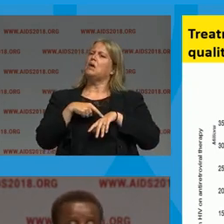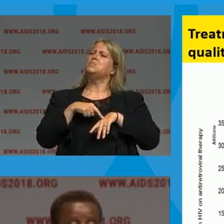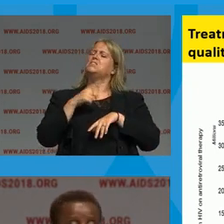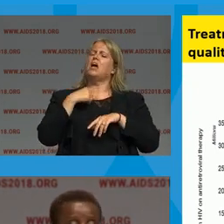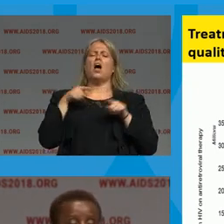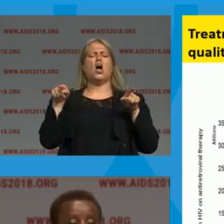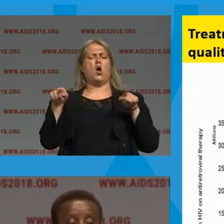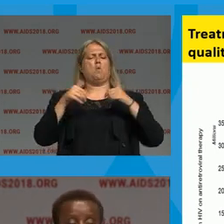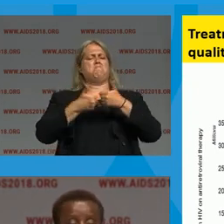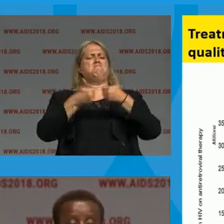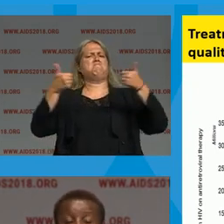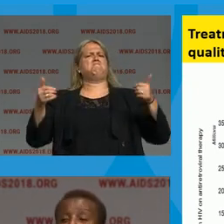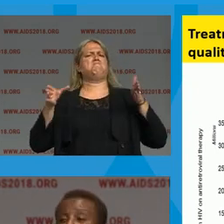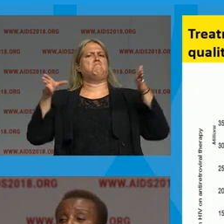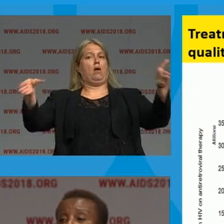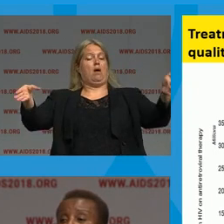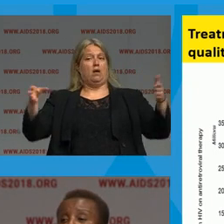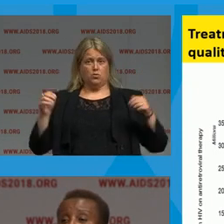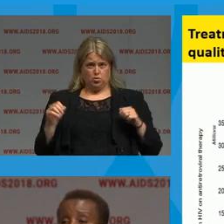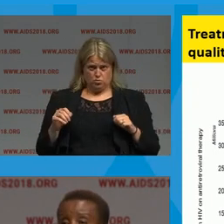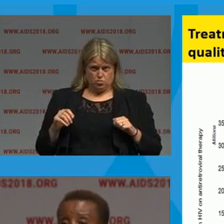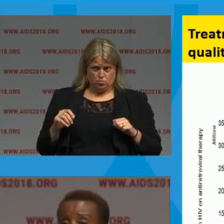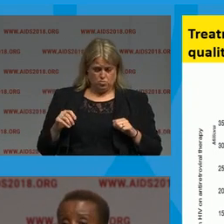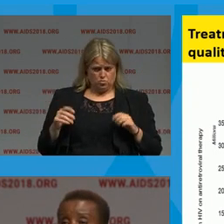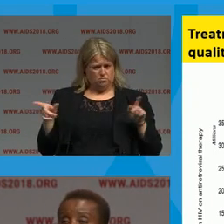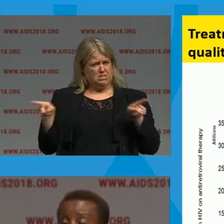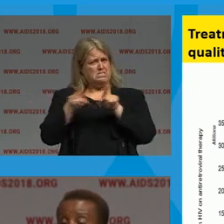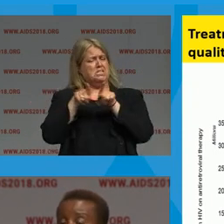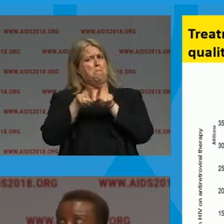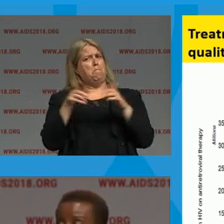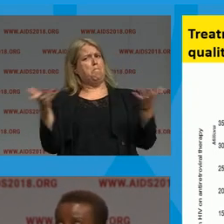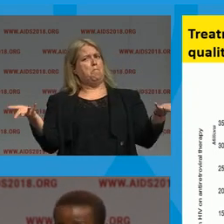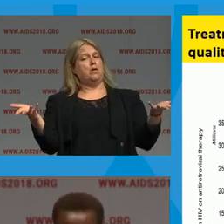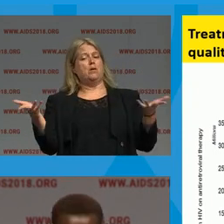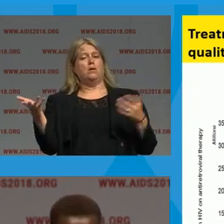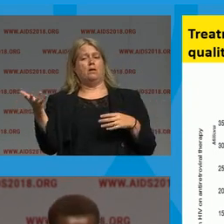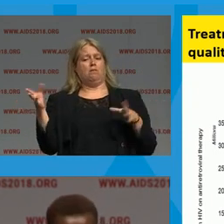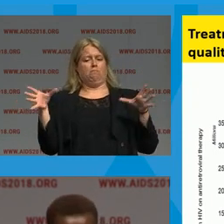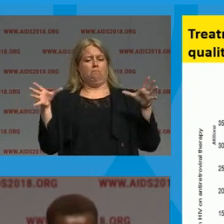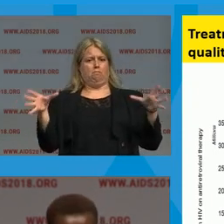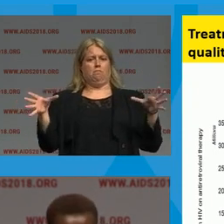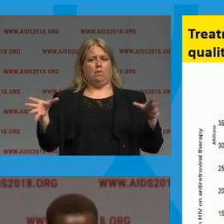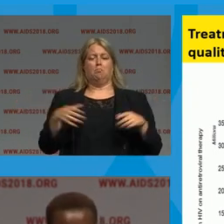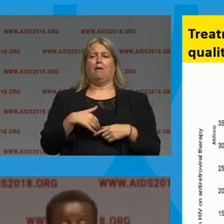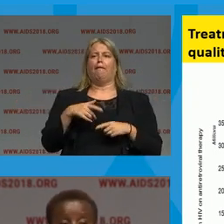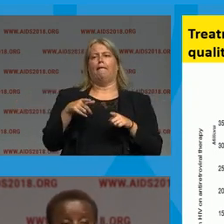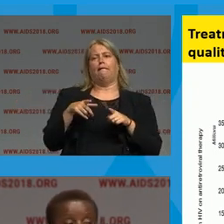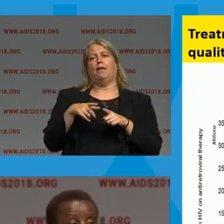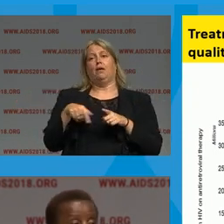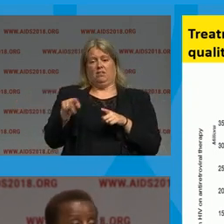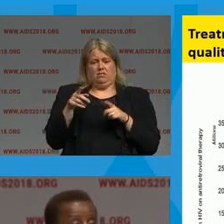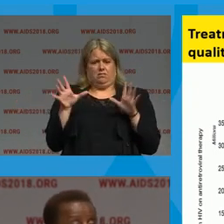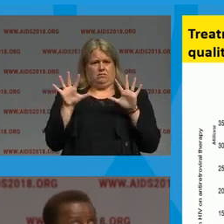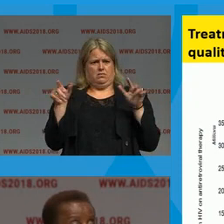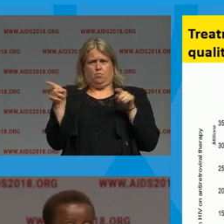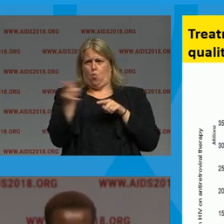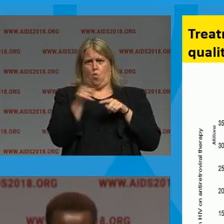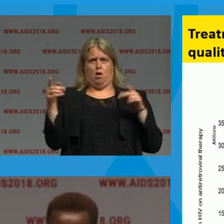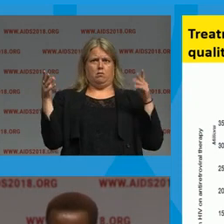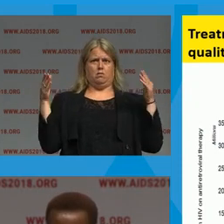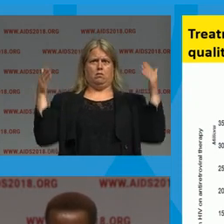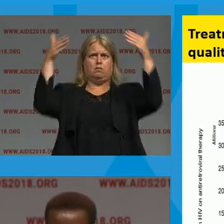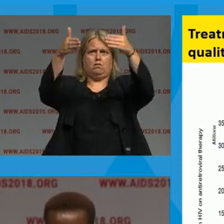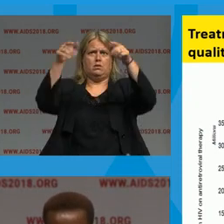disparate efforts, yet they are the same side. They are two different sides of the same coin, and that is the HIV prevention,